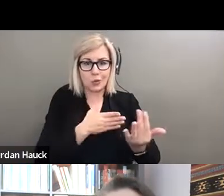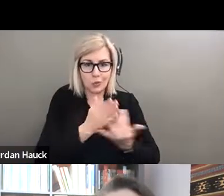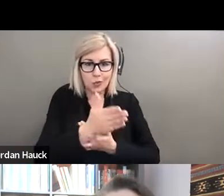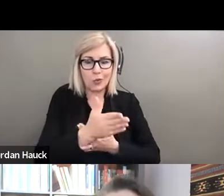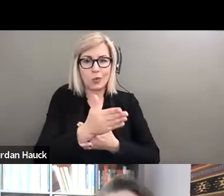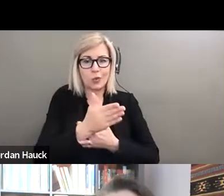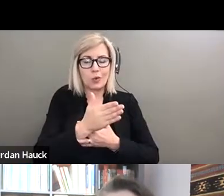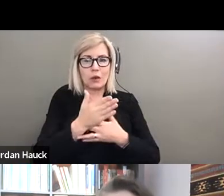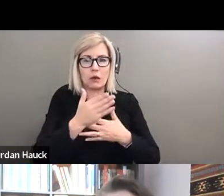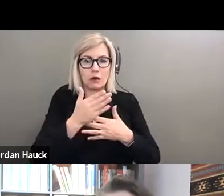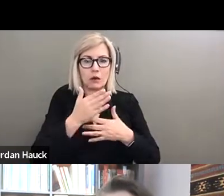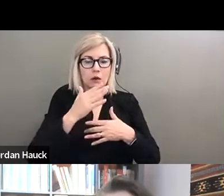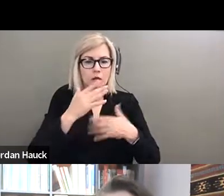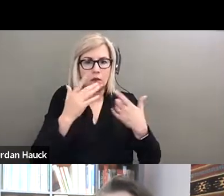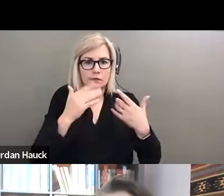those hoops, and